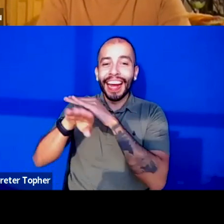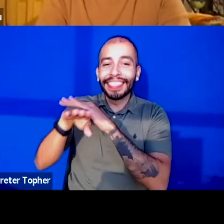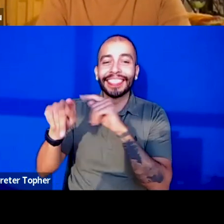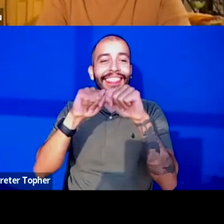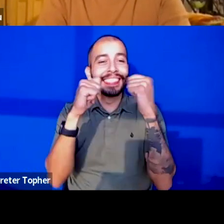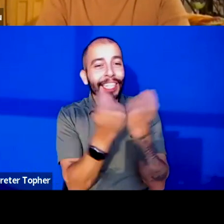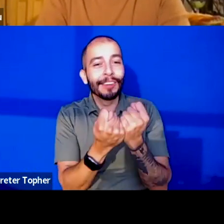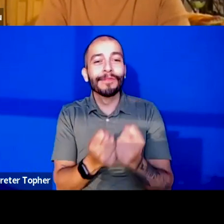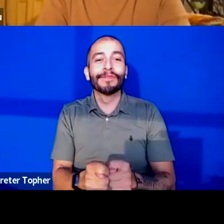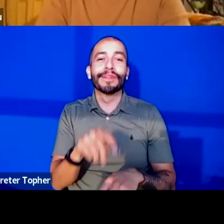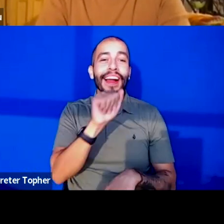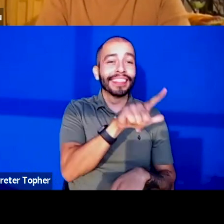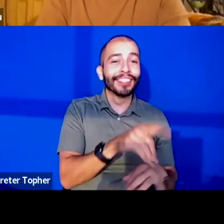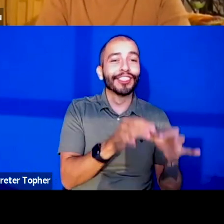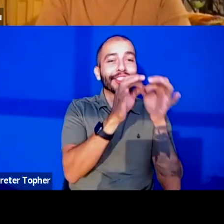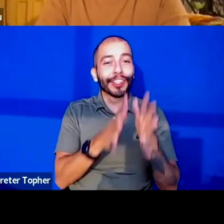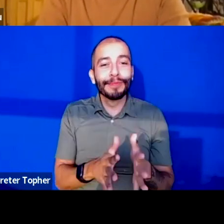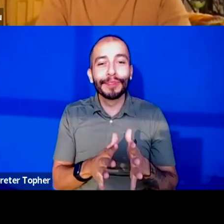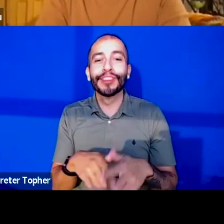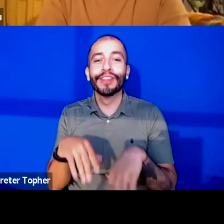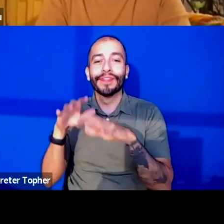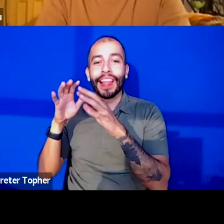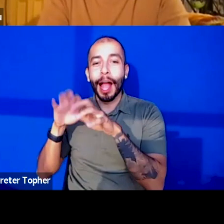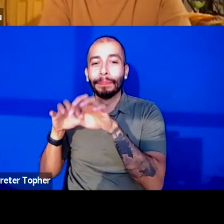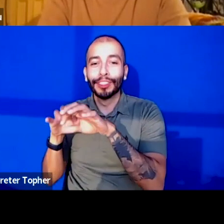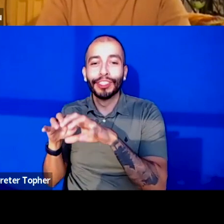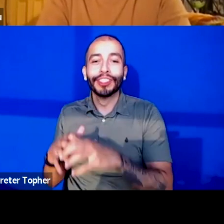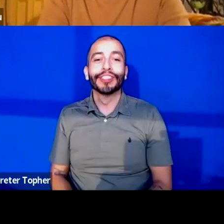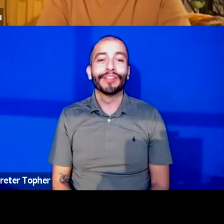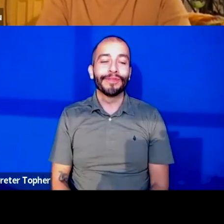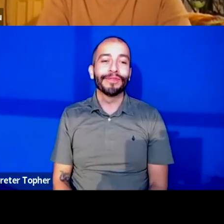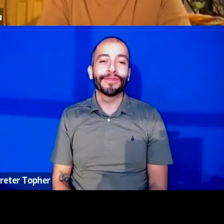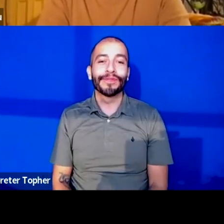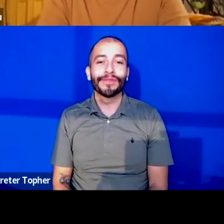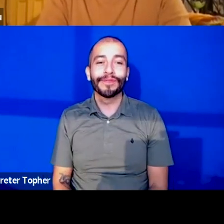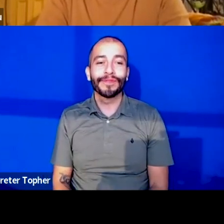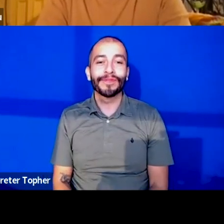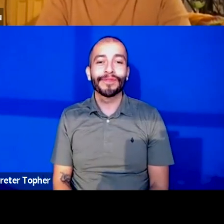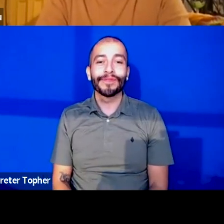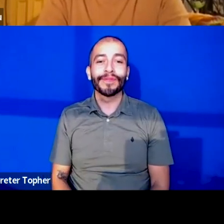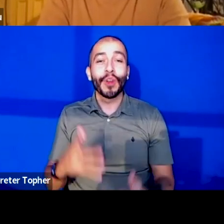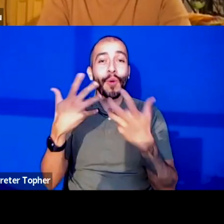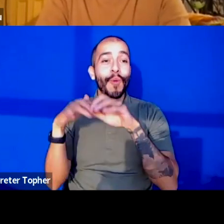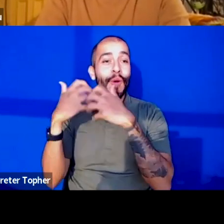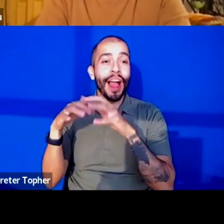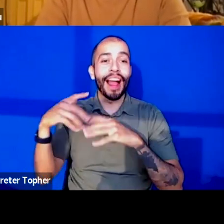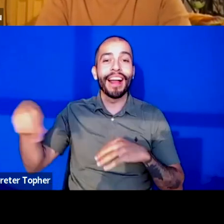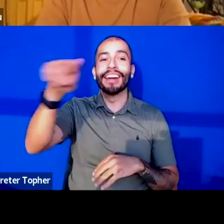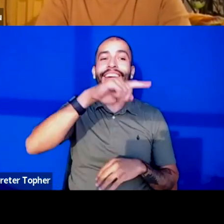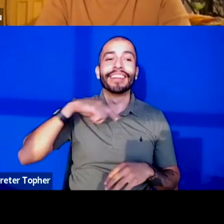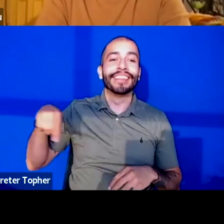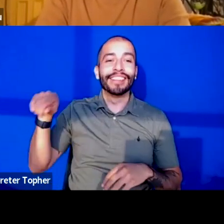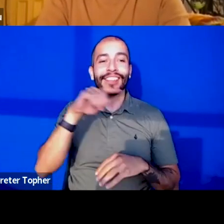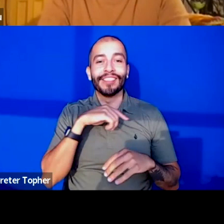all of the organizers of the Decarcerating Care Committee. I think some of y'all are here, people who've been on these panels, all of you who've been